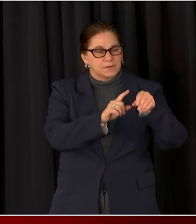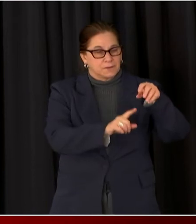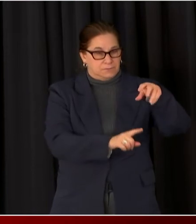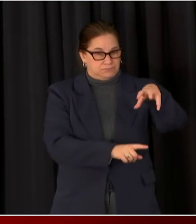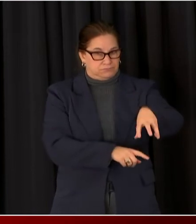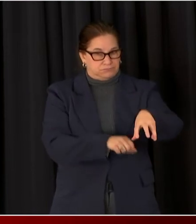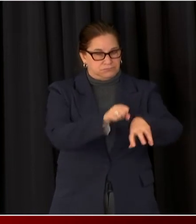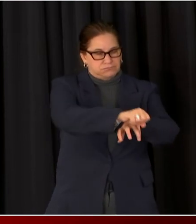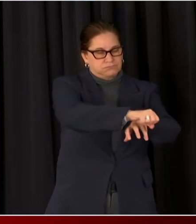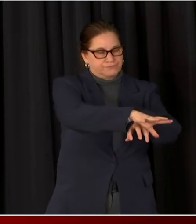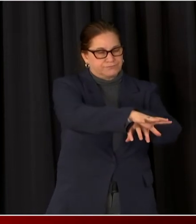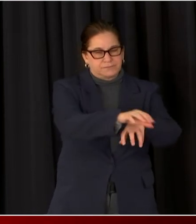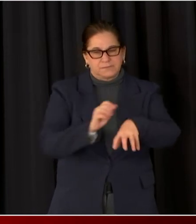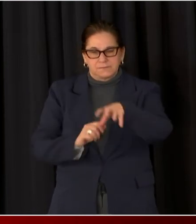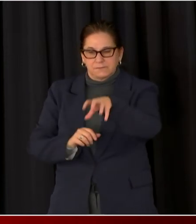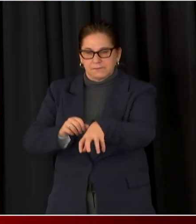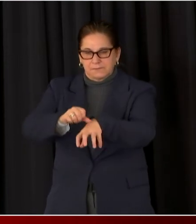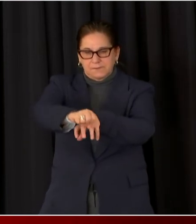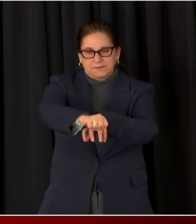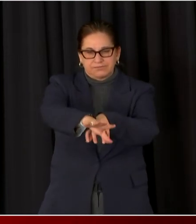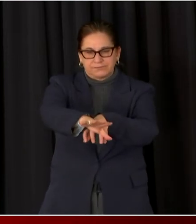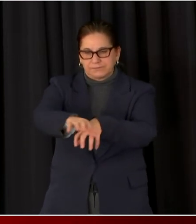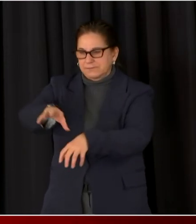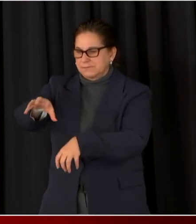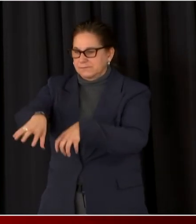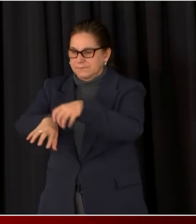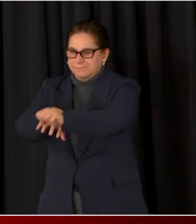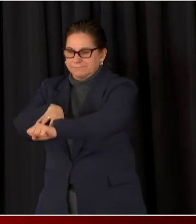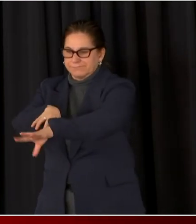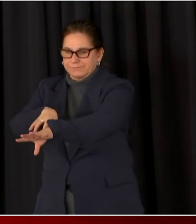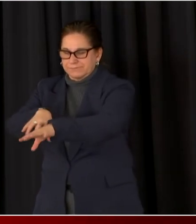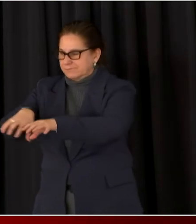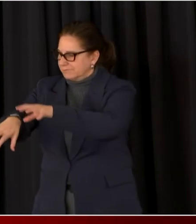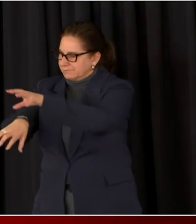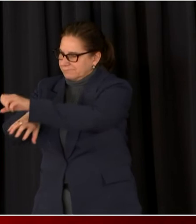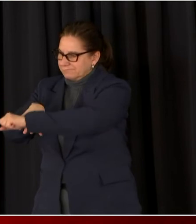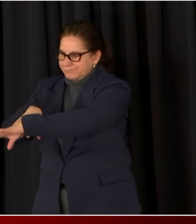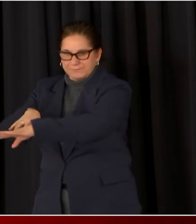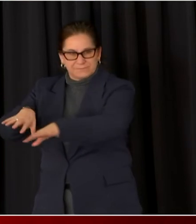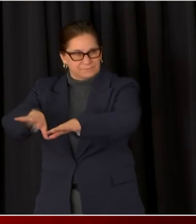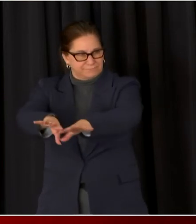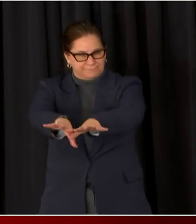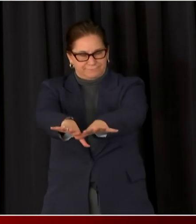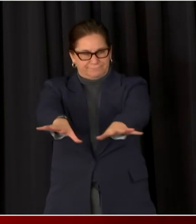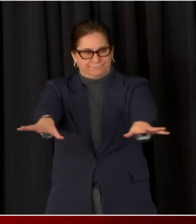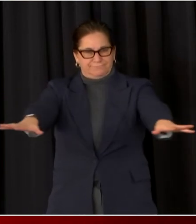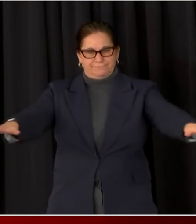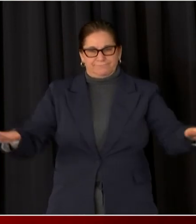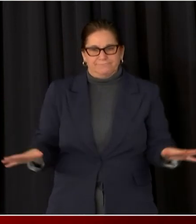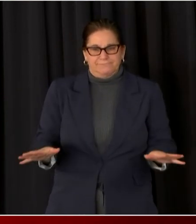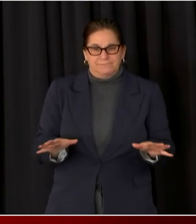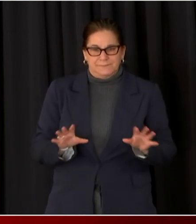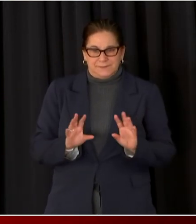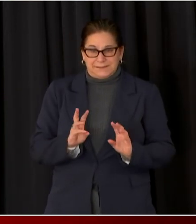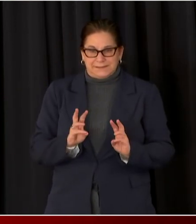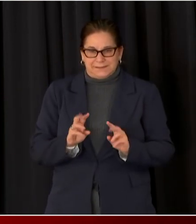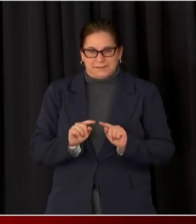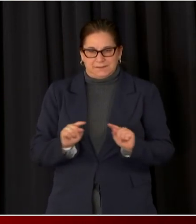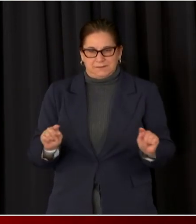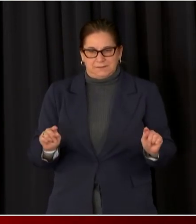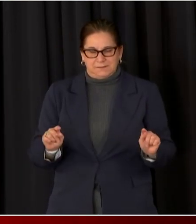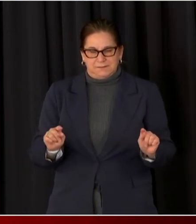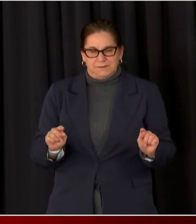1A healthcare worker groups. So for example, Children's National will partner with United Medical Center